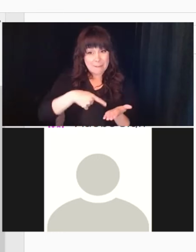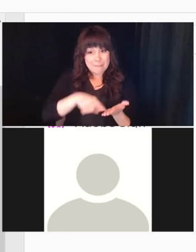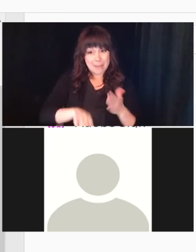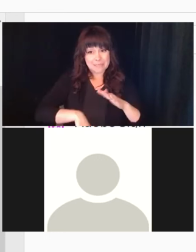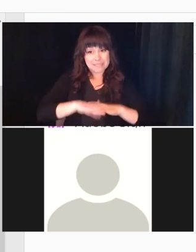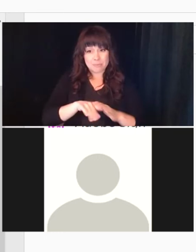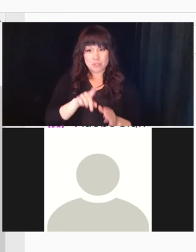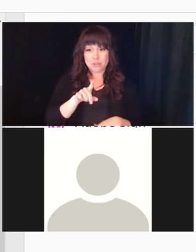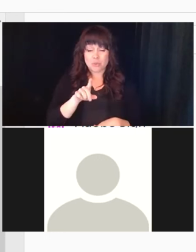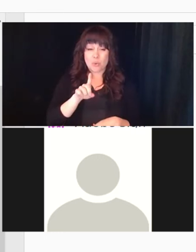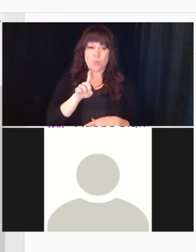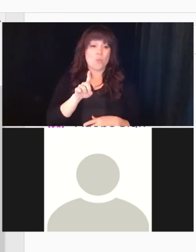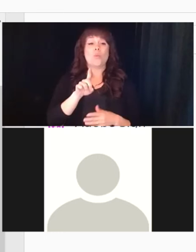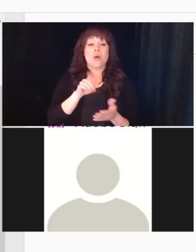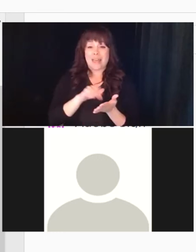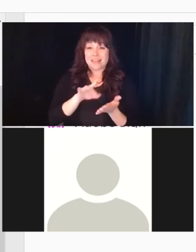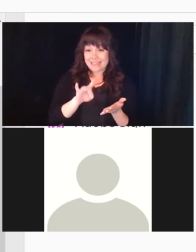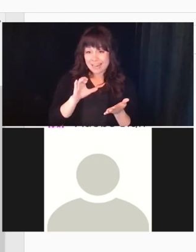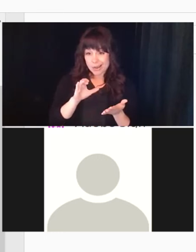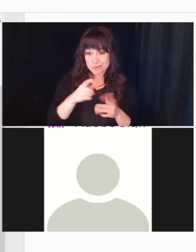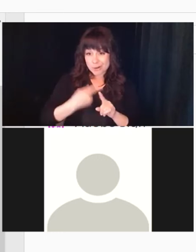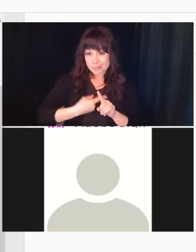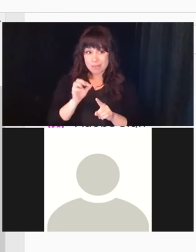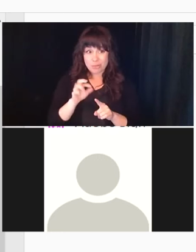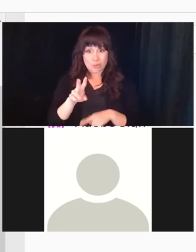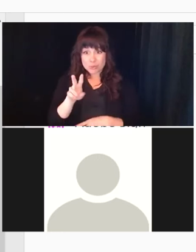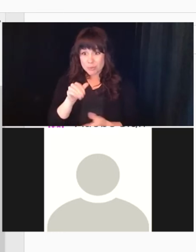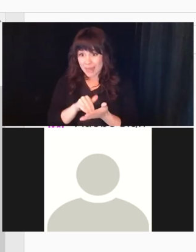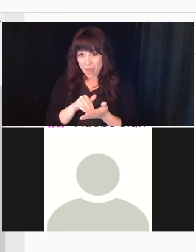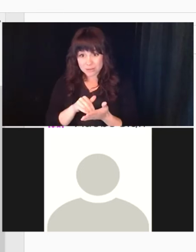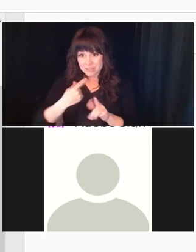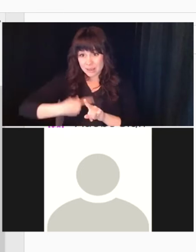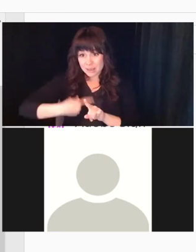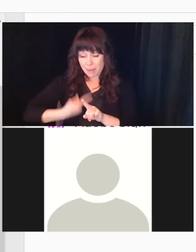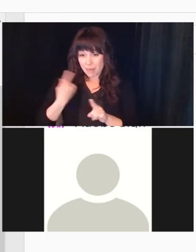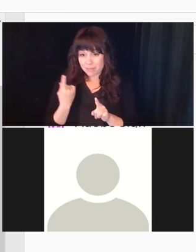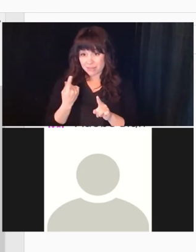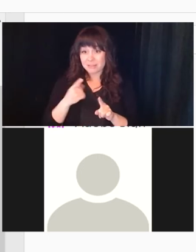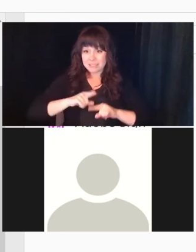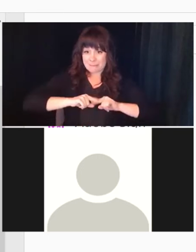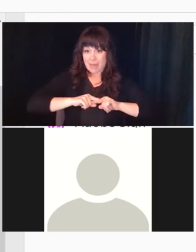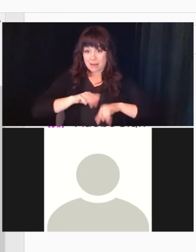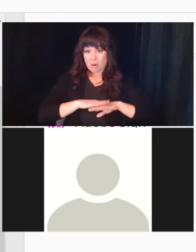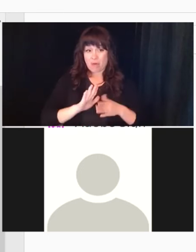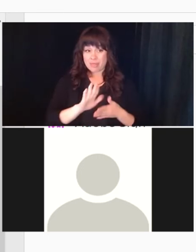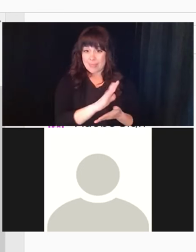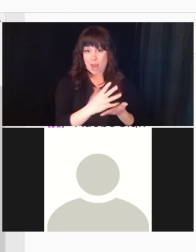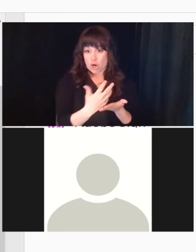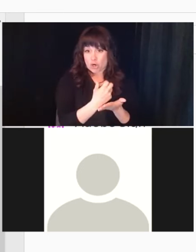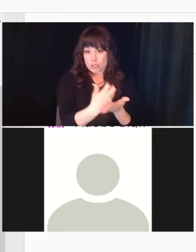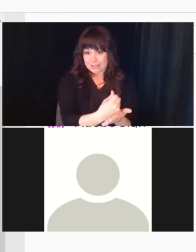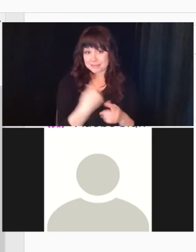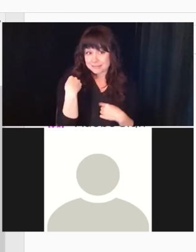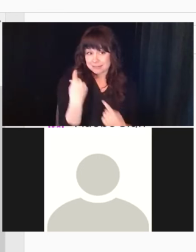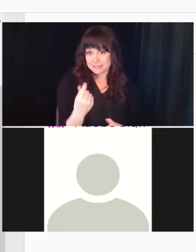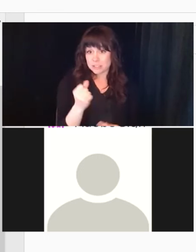to $2,000 a month based on a client's earnings. So what they get is going to depend on what they paid in.